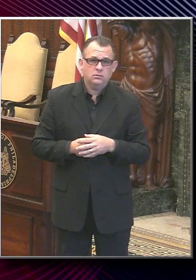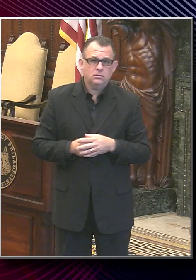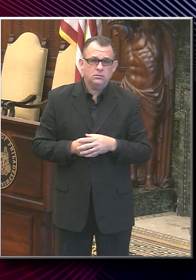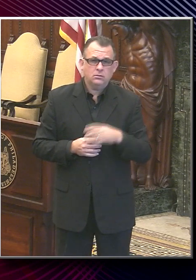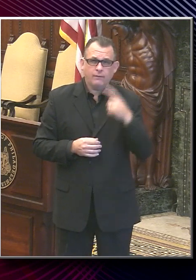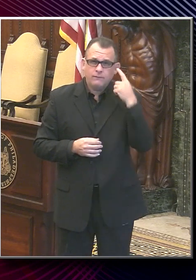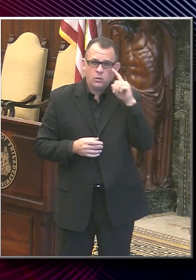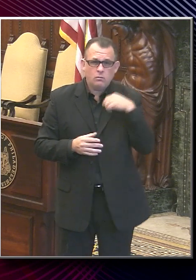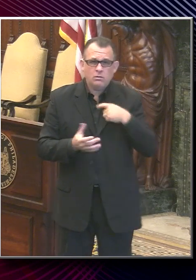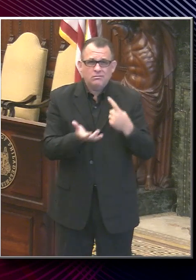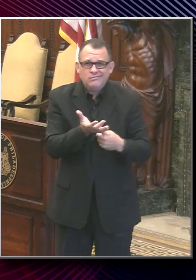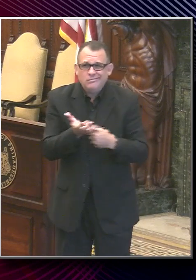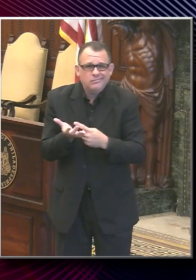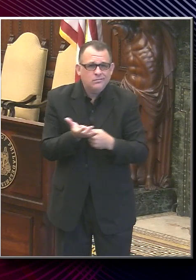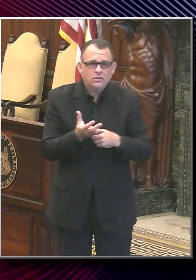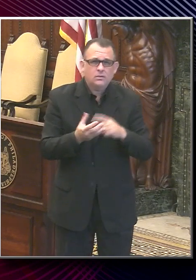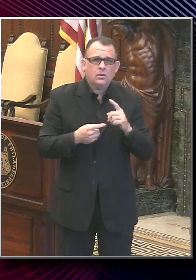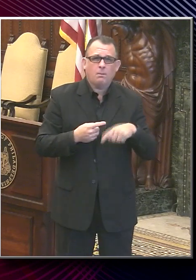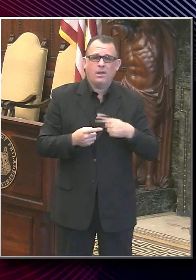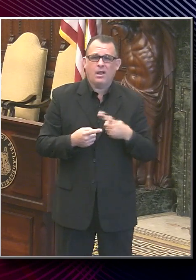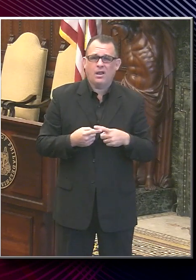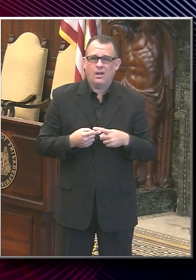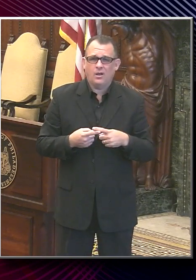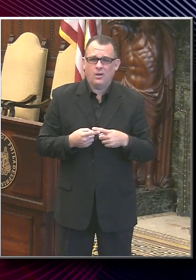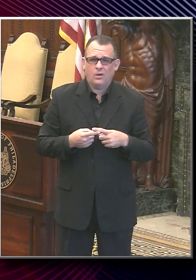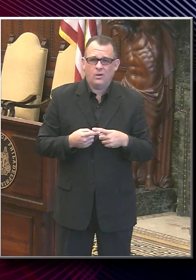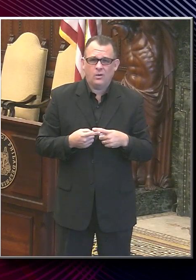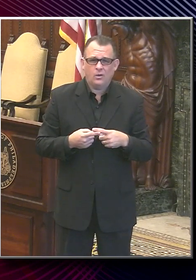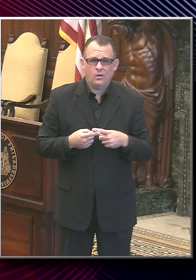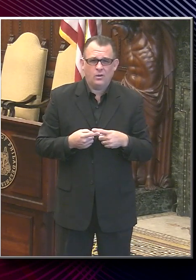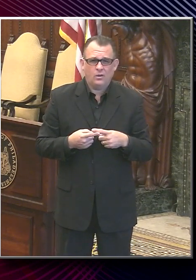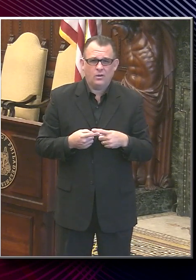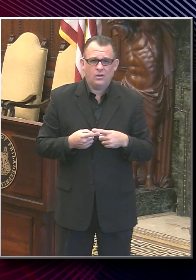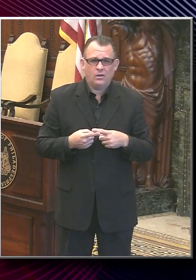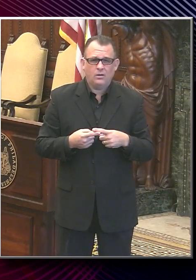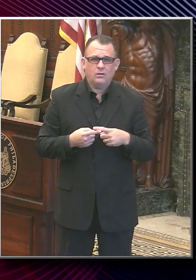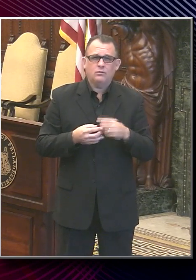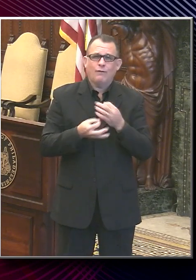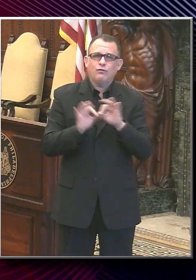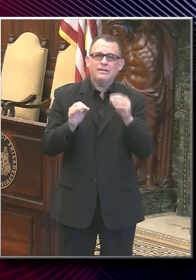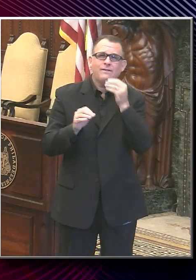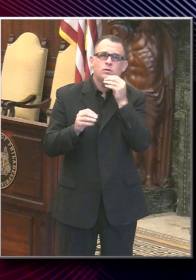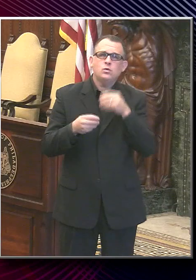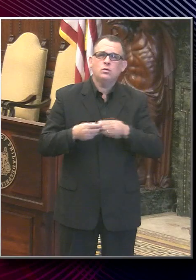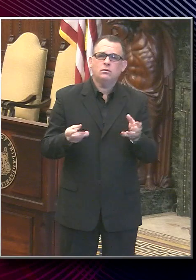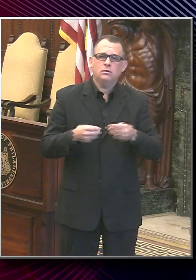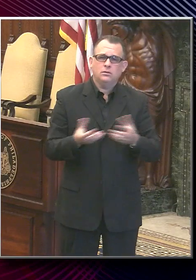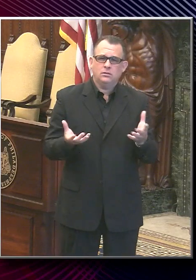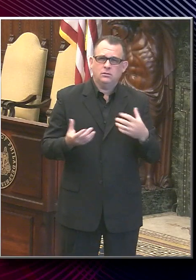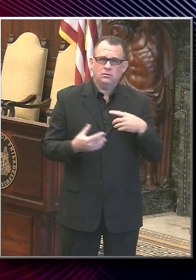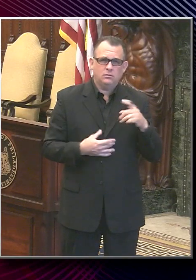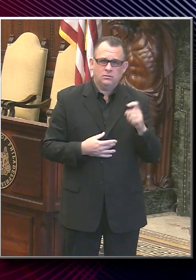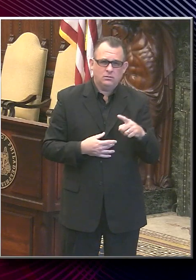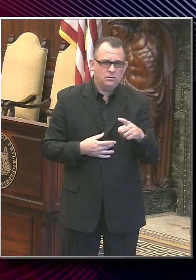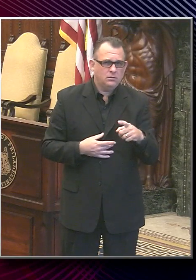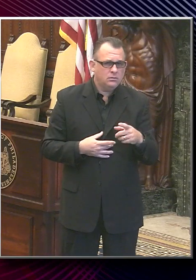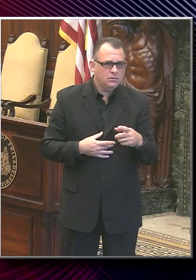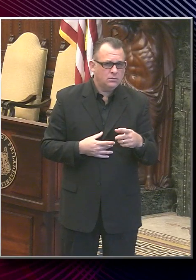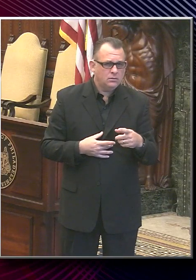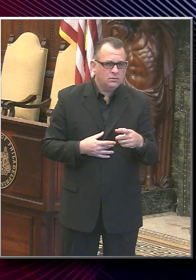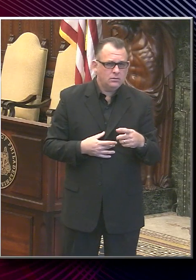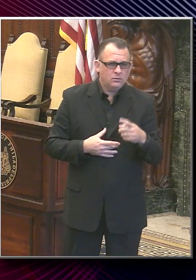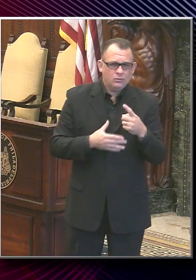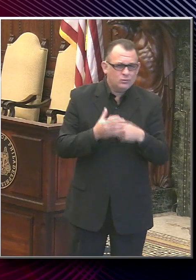about slowing down the free food distribution? Slowing it down? In other